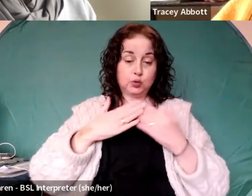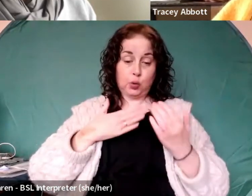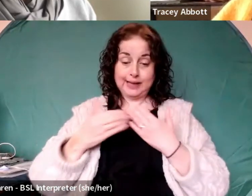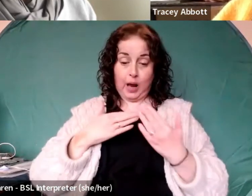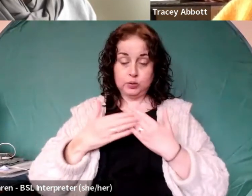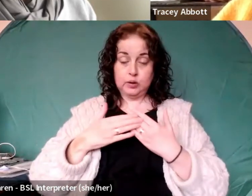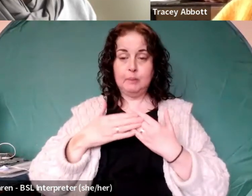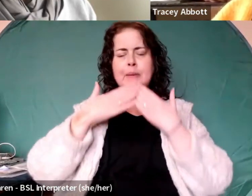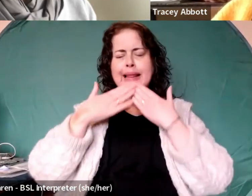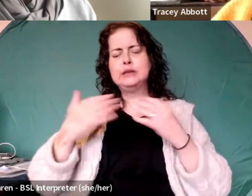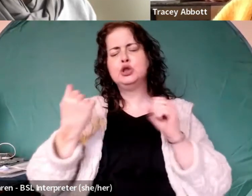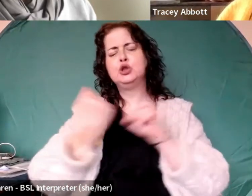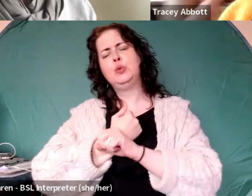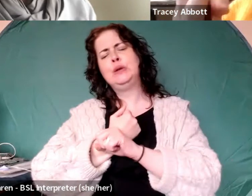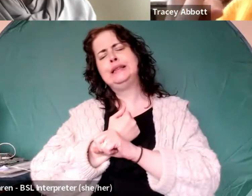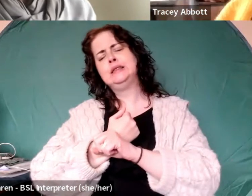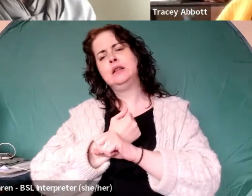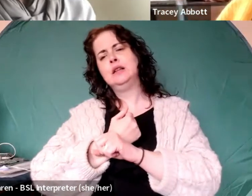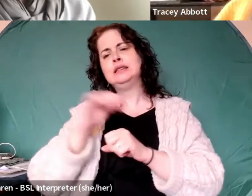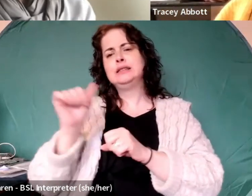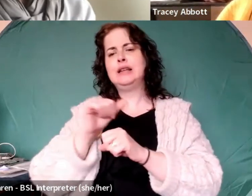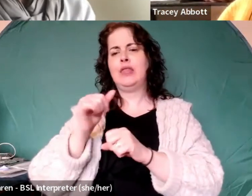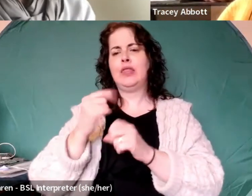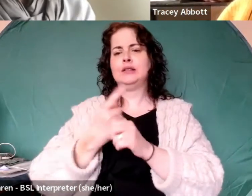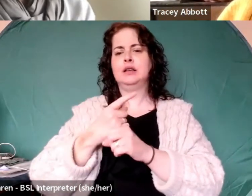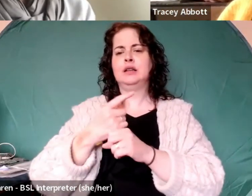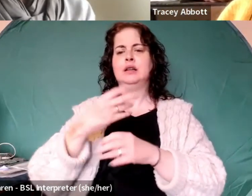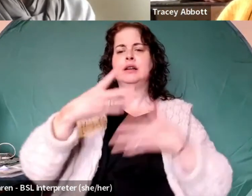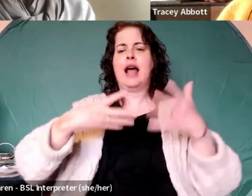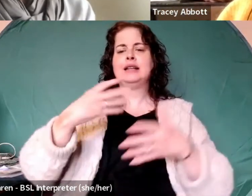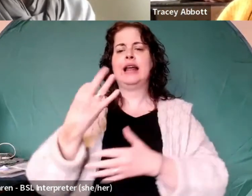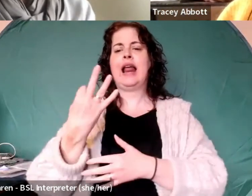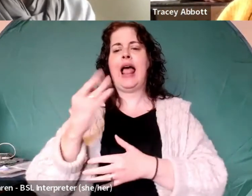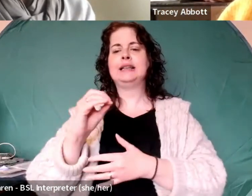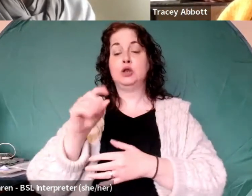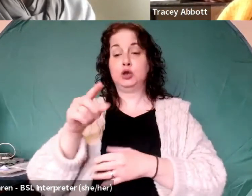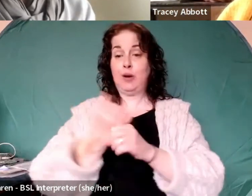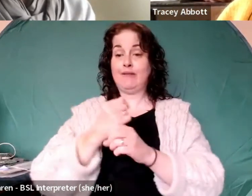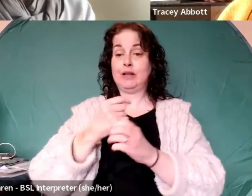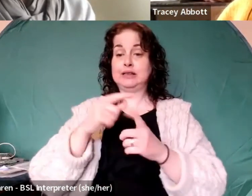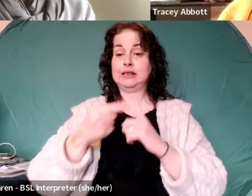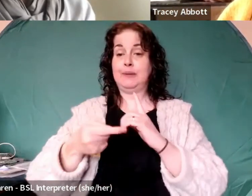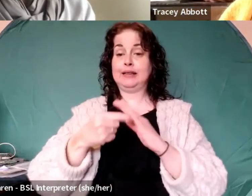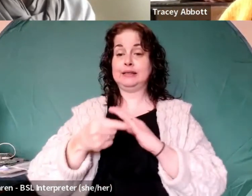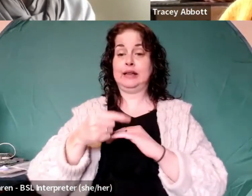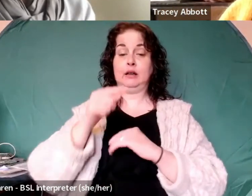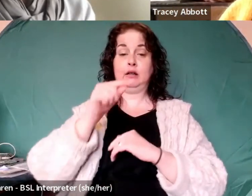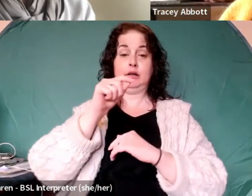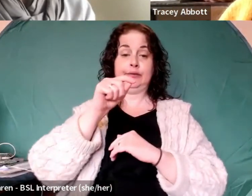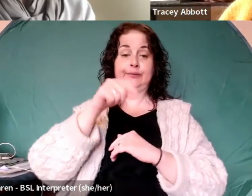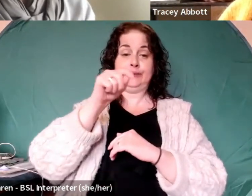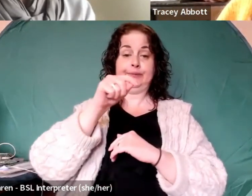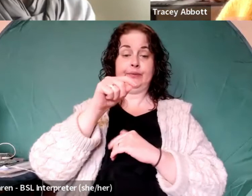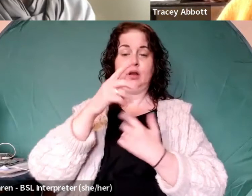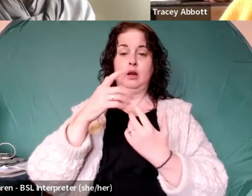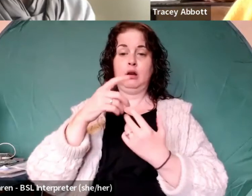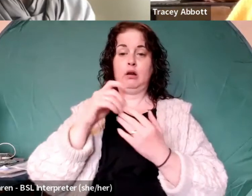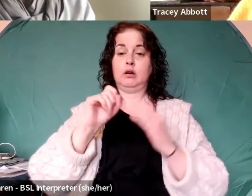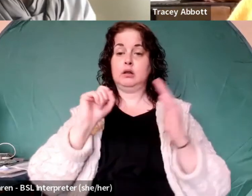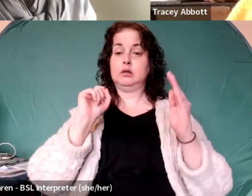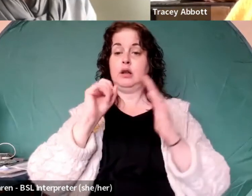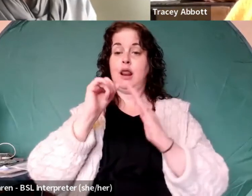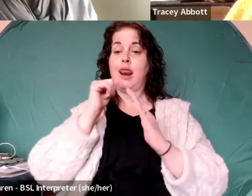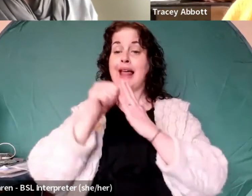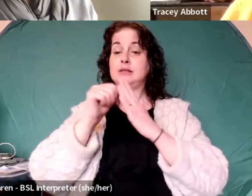it, please, because there's still things like those 1980, do you have a disability? If so, I'm not going to employ you letters going out. I've seen it with